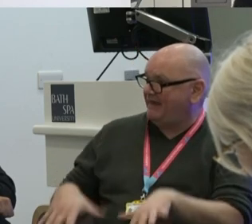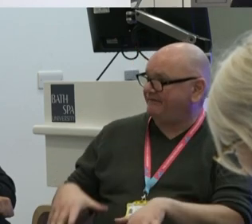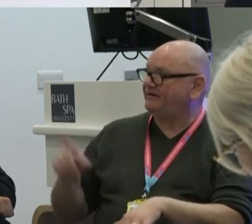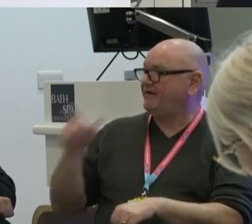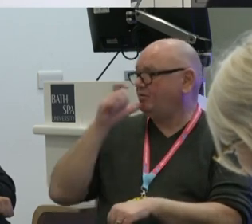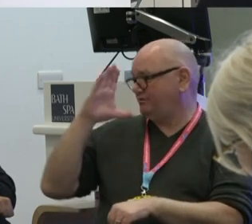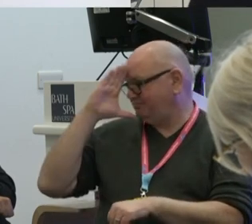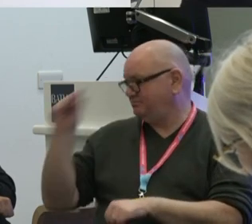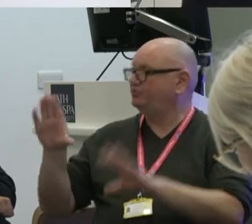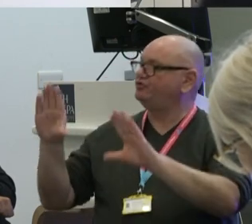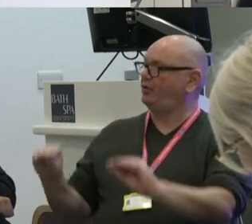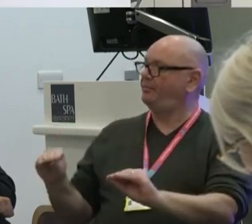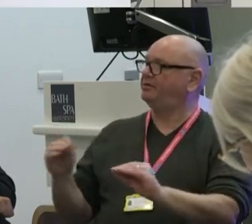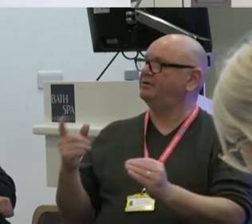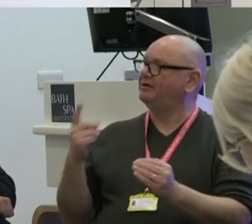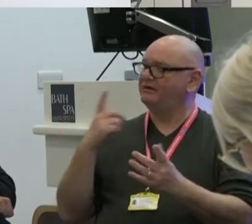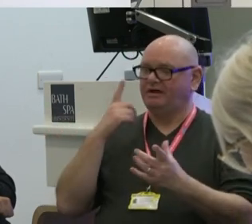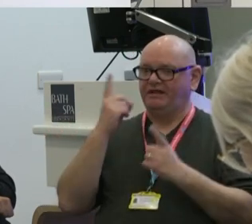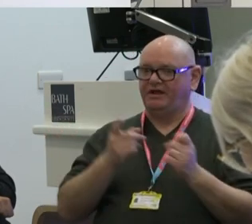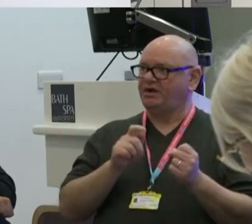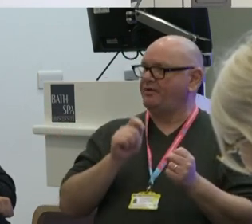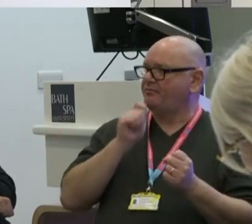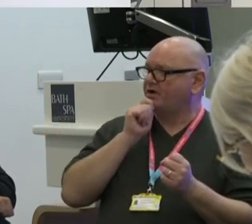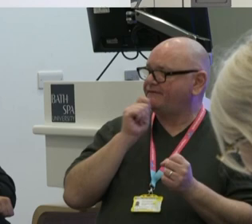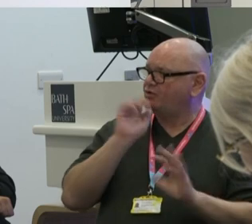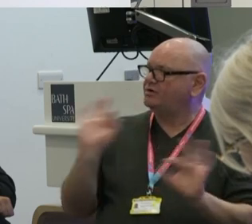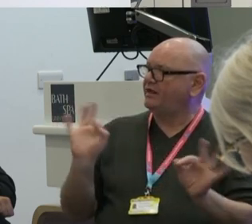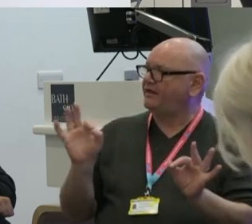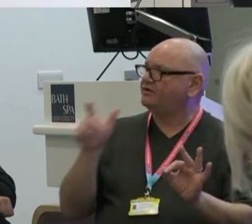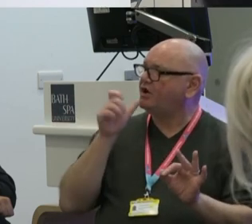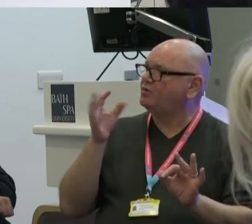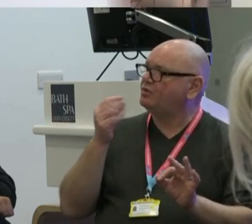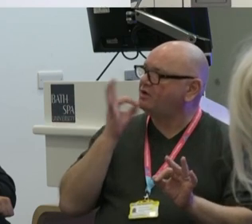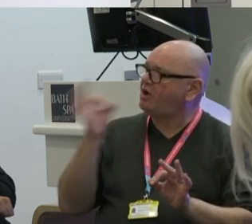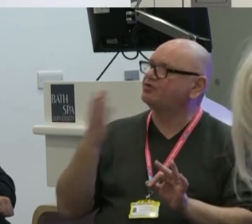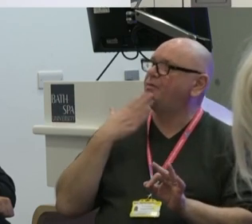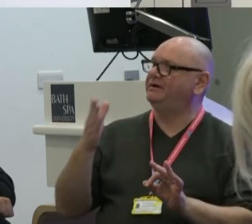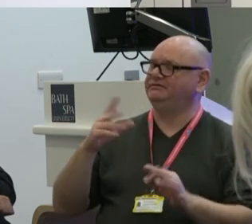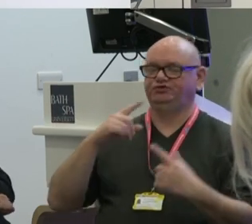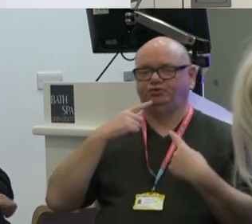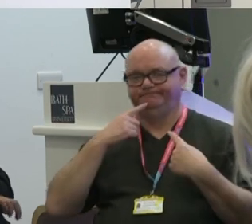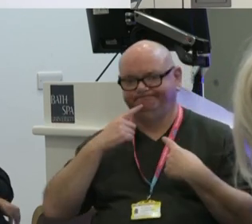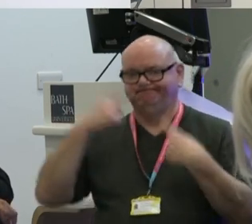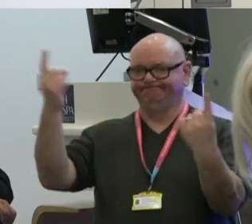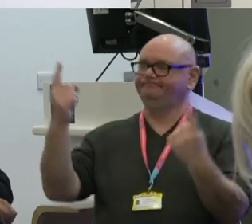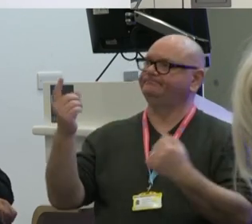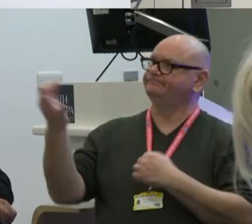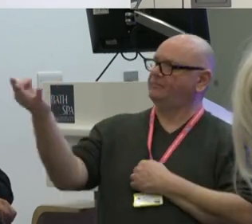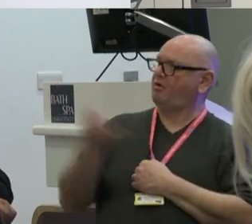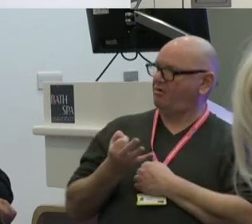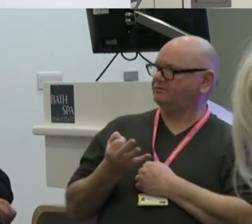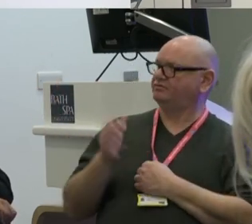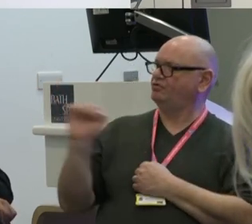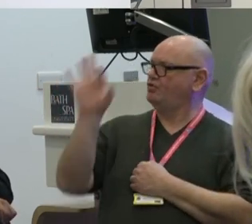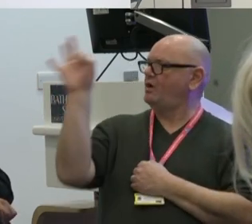think we have mics anymore, so I'm going to then ask you to just project back into the group. If you want to, you're very